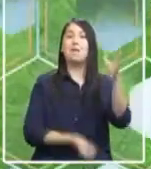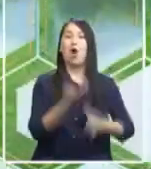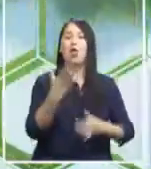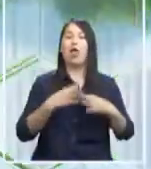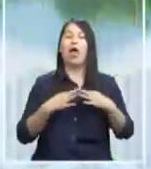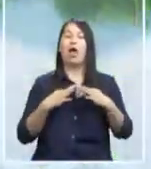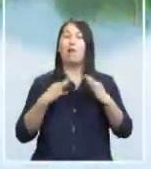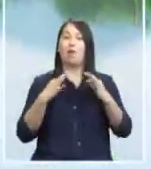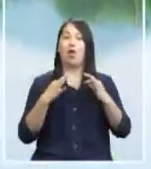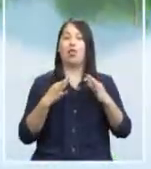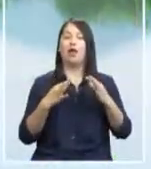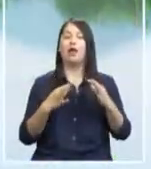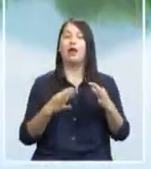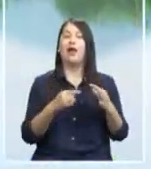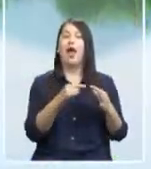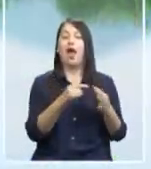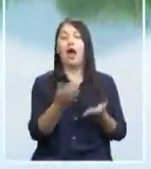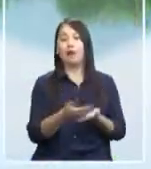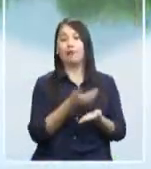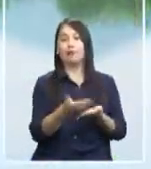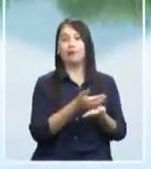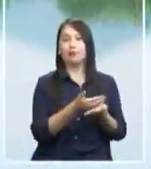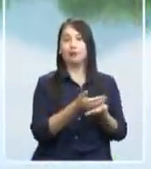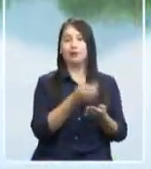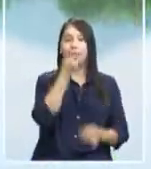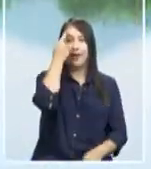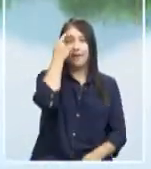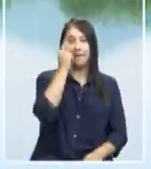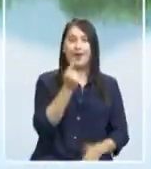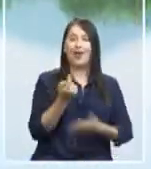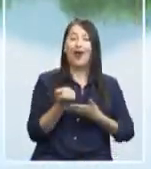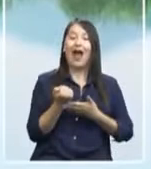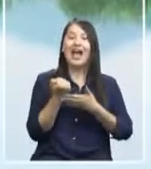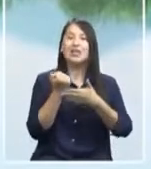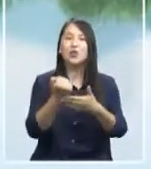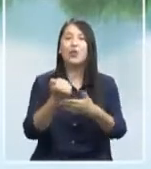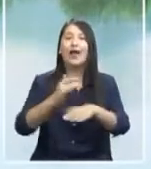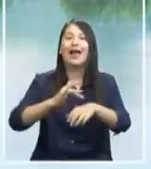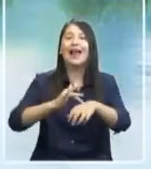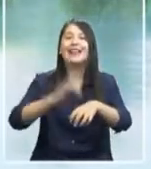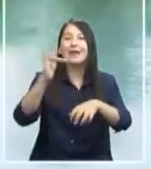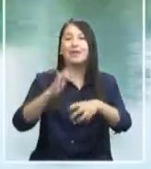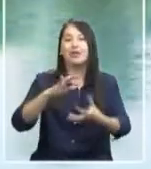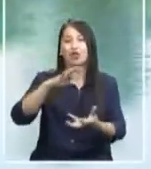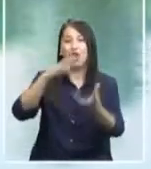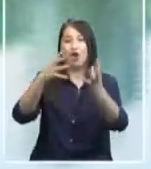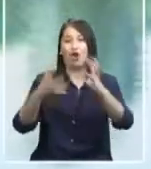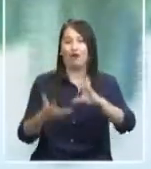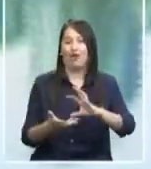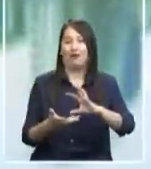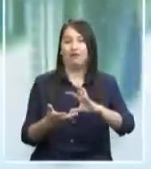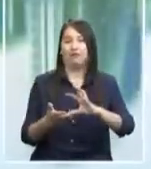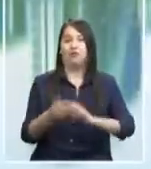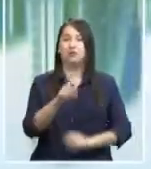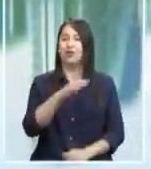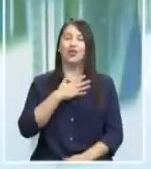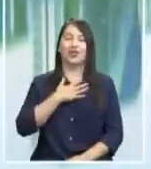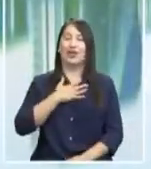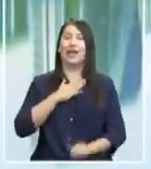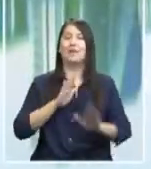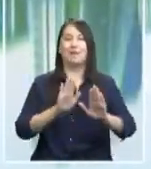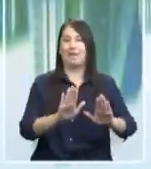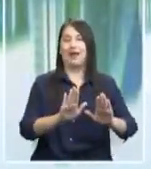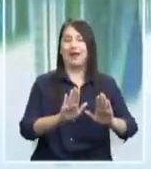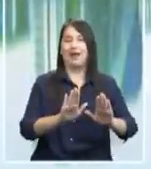contributing to global warming. So we don't want to stop it. So we want to create a world which is